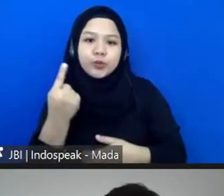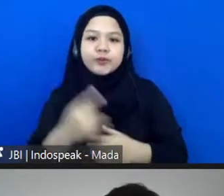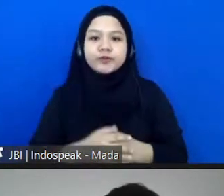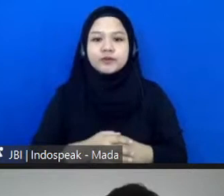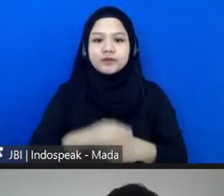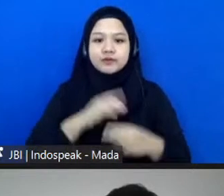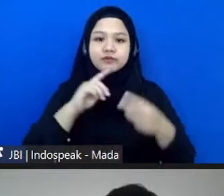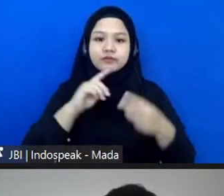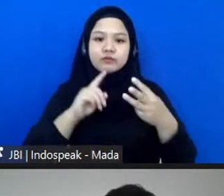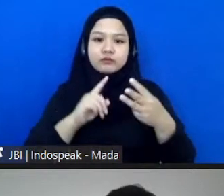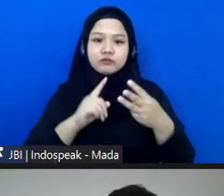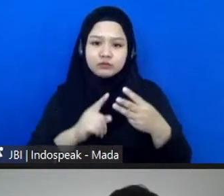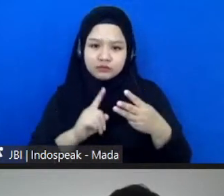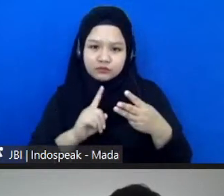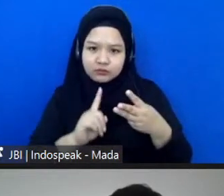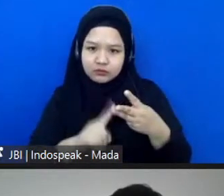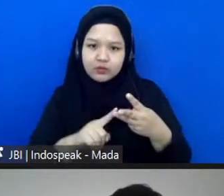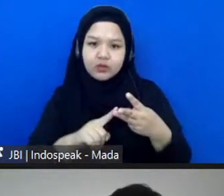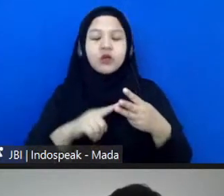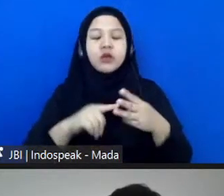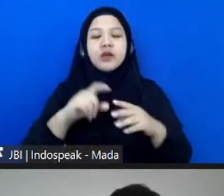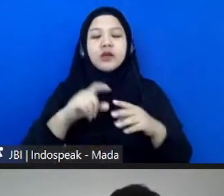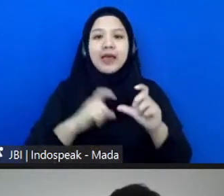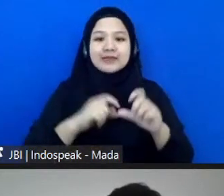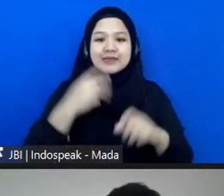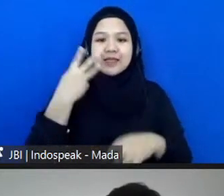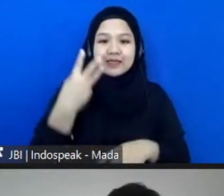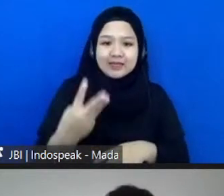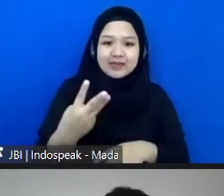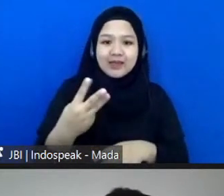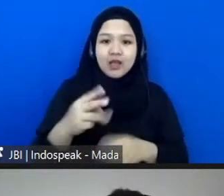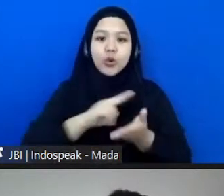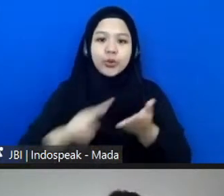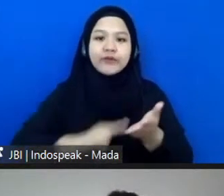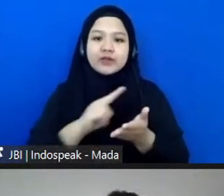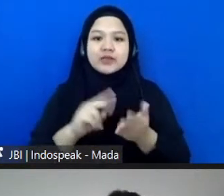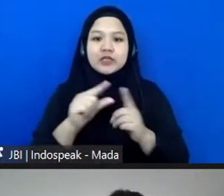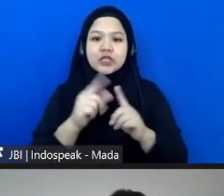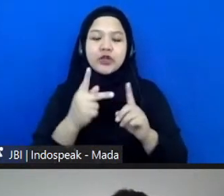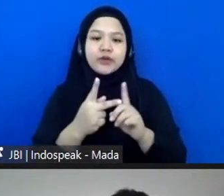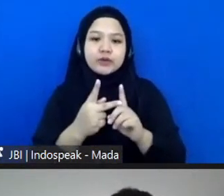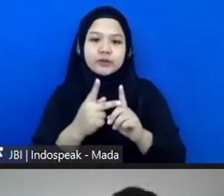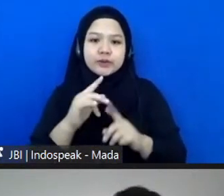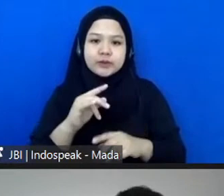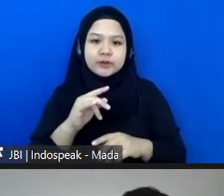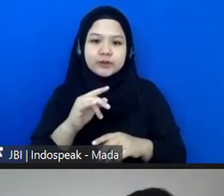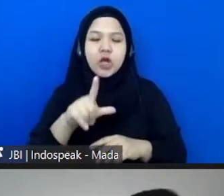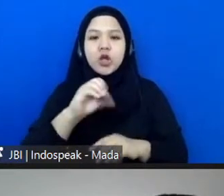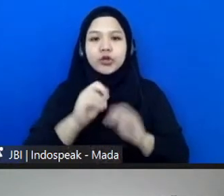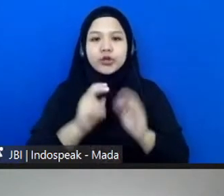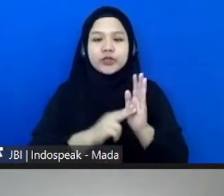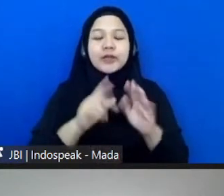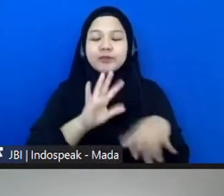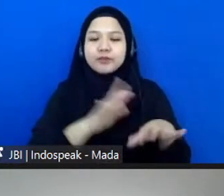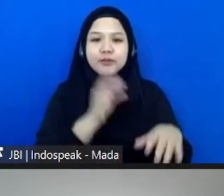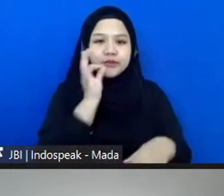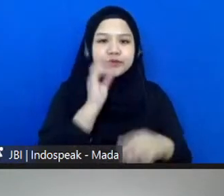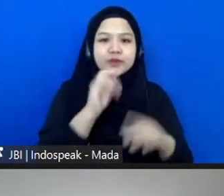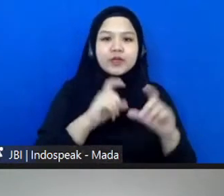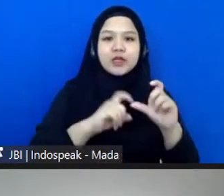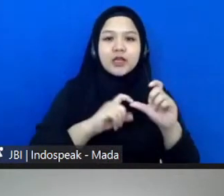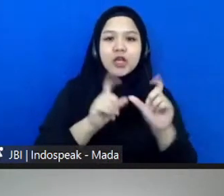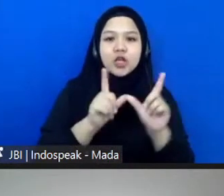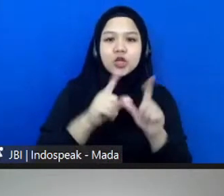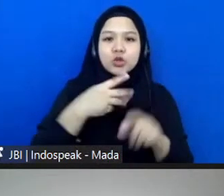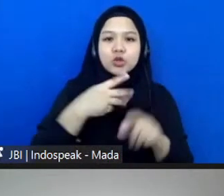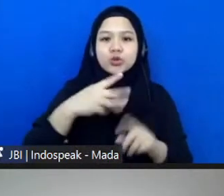Sweden. And since 2011 has been the Professor in Public Health at the Department of Health Policy and Management, Faculty of